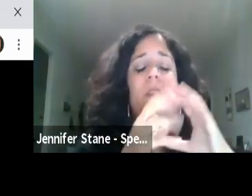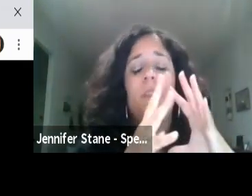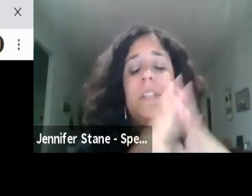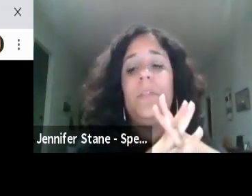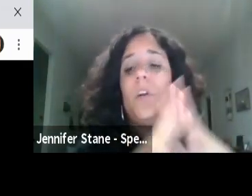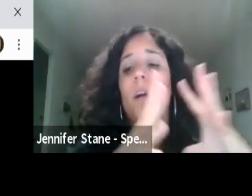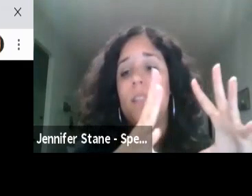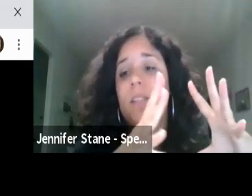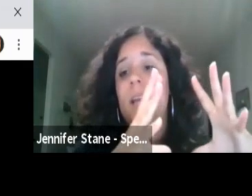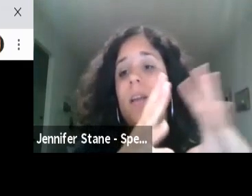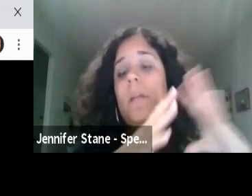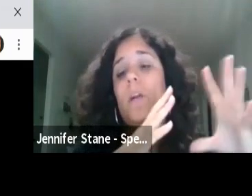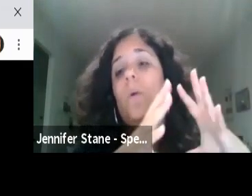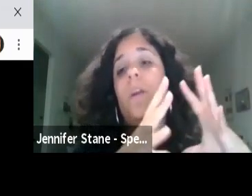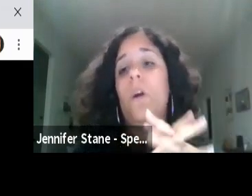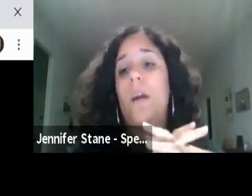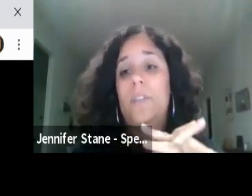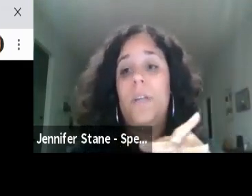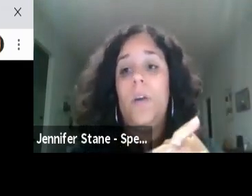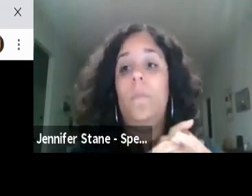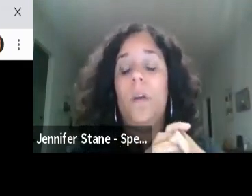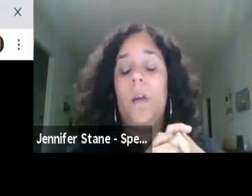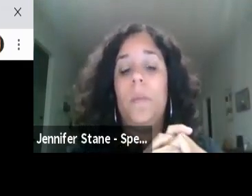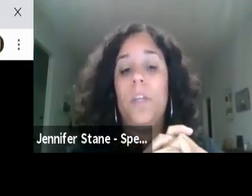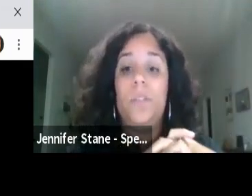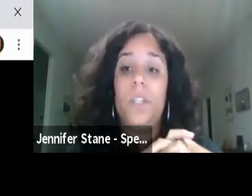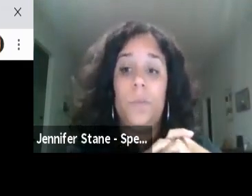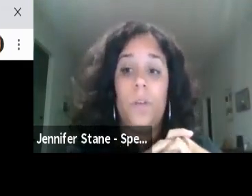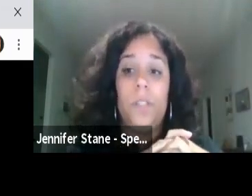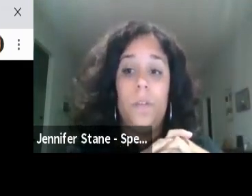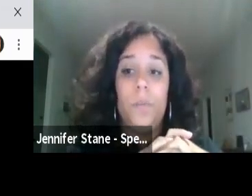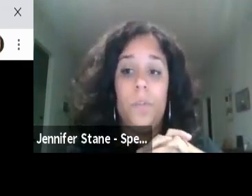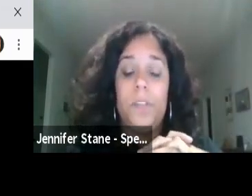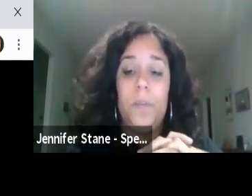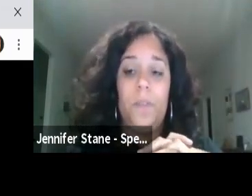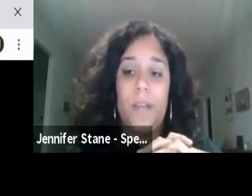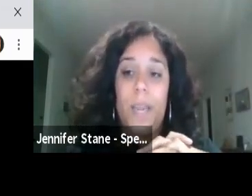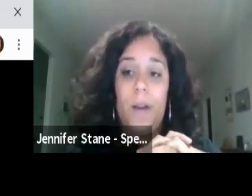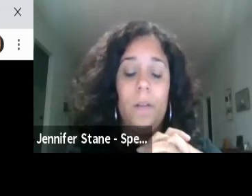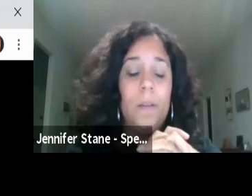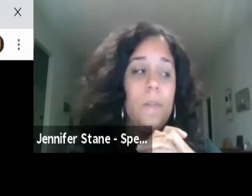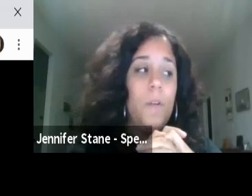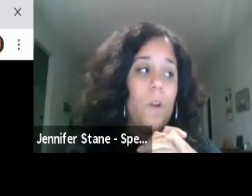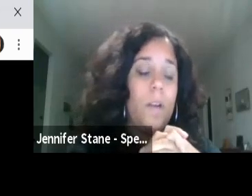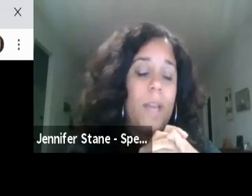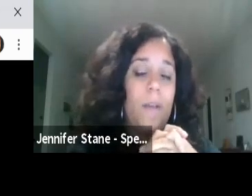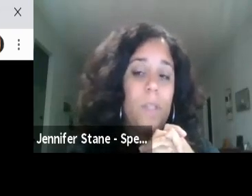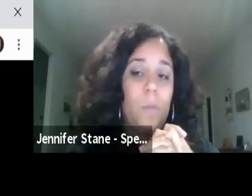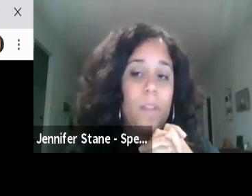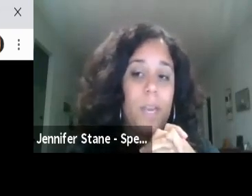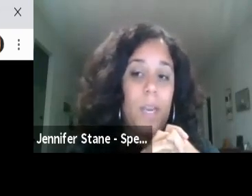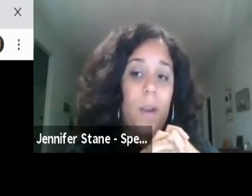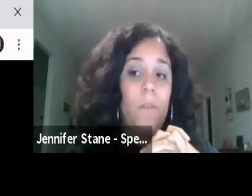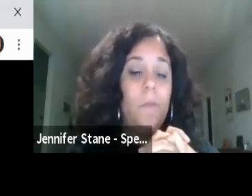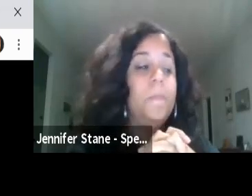But there's several across the state, and depending on where you are, I can try to help get you in touch with those individuals to help you find care if you don't already have